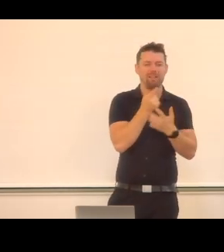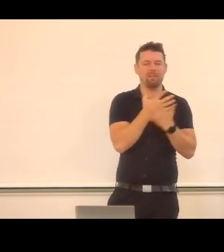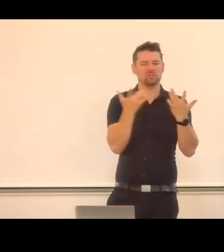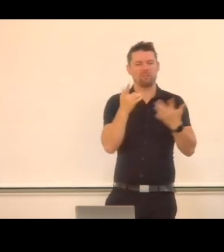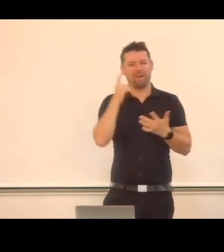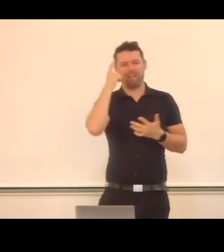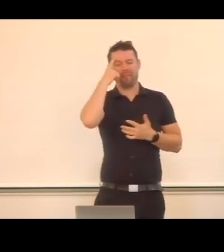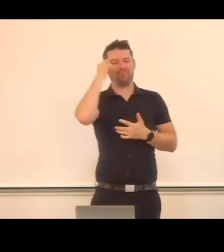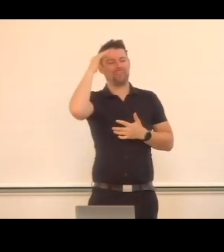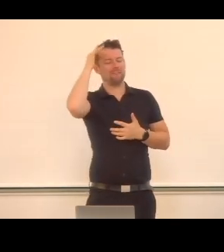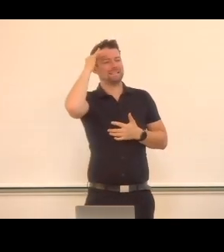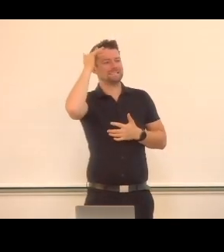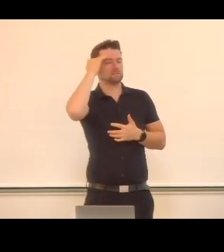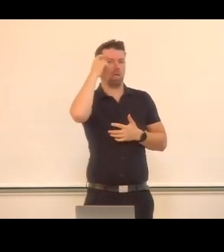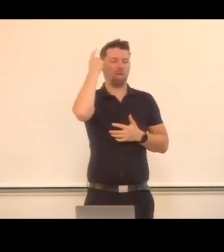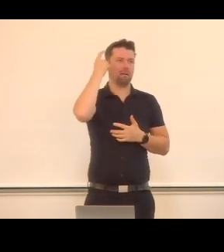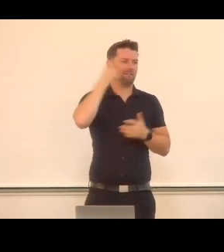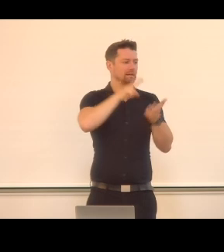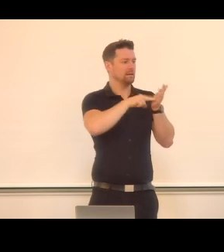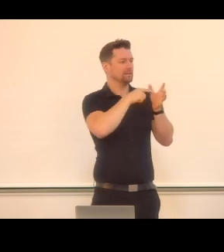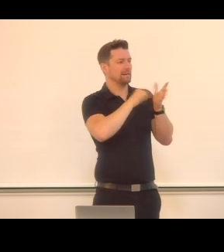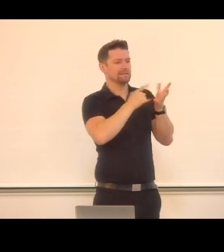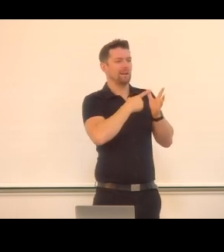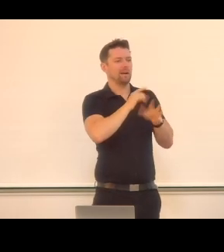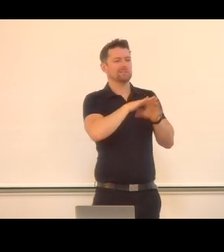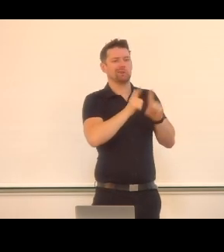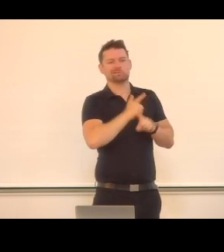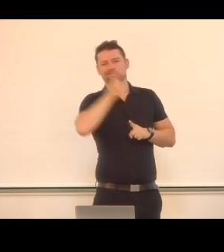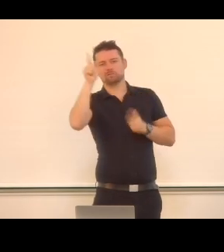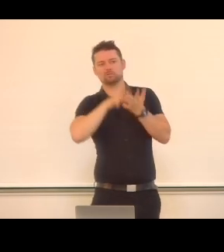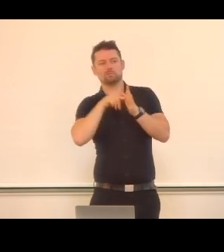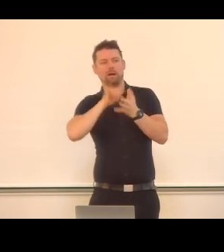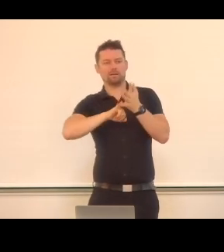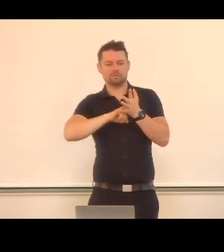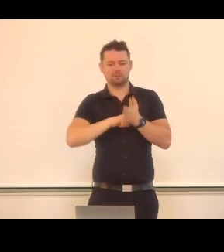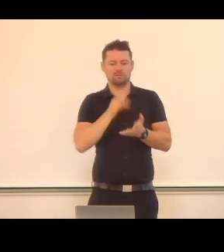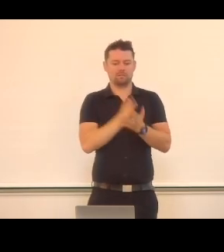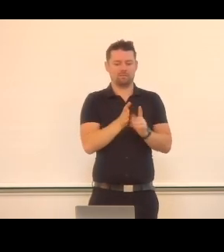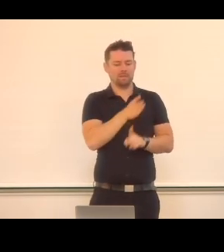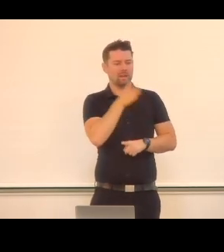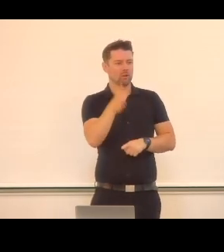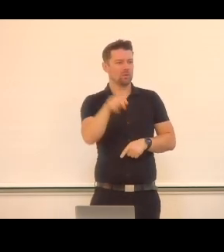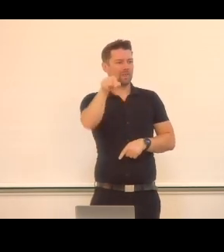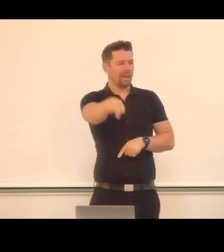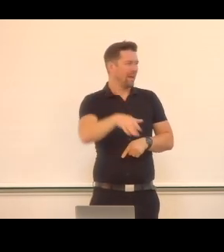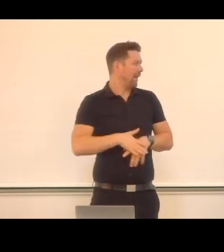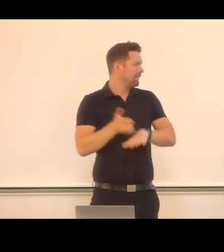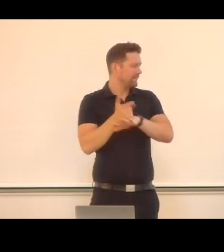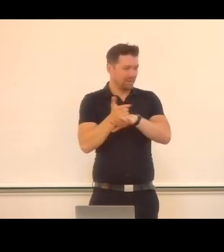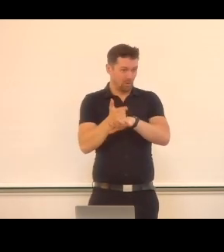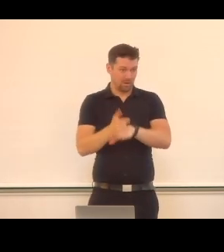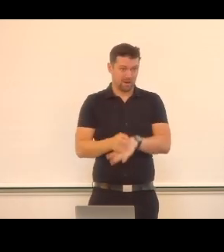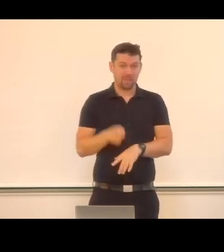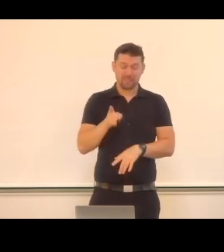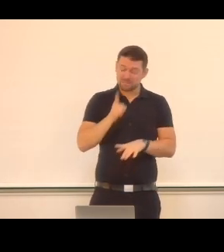that NASA's not actually sending rovers to Mars. They're putting them on Devon Island and taking video. That's how good of an